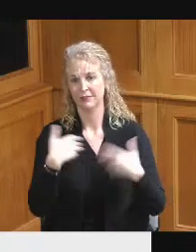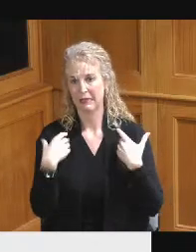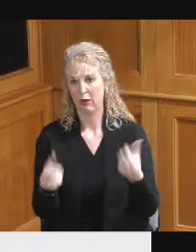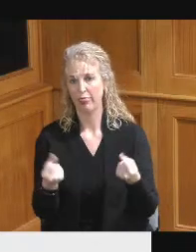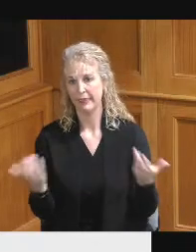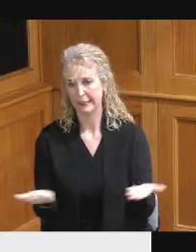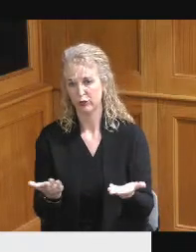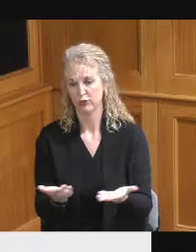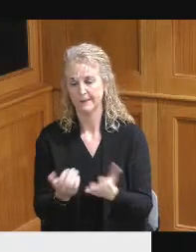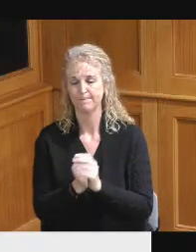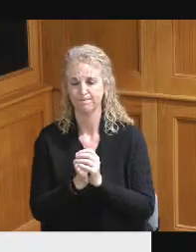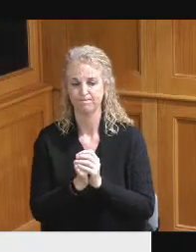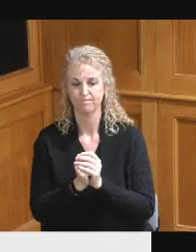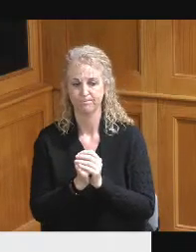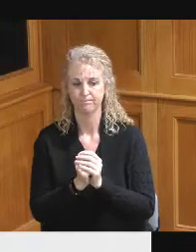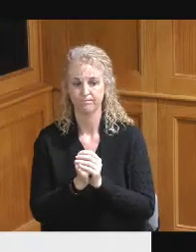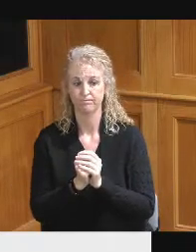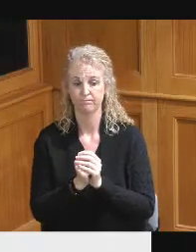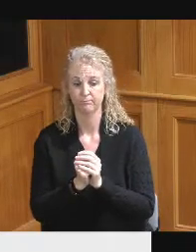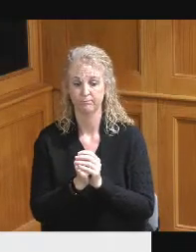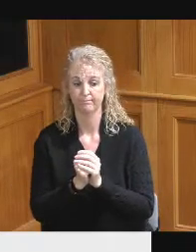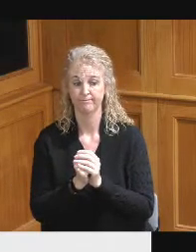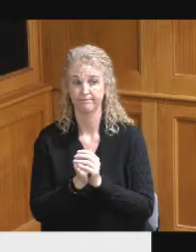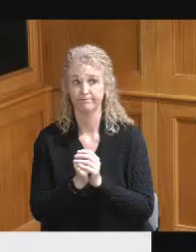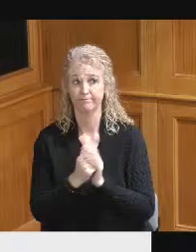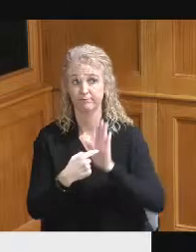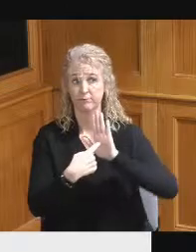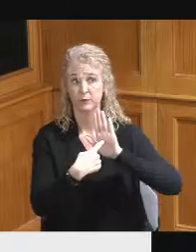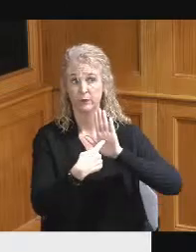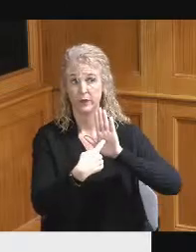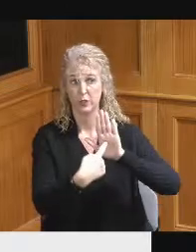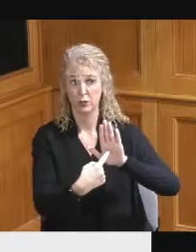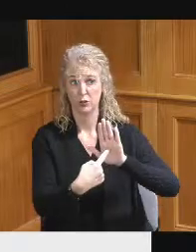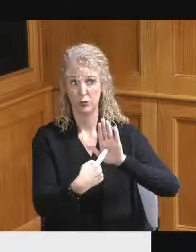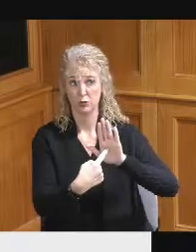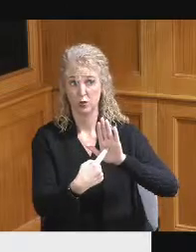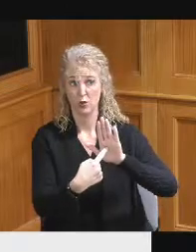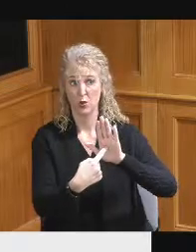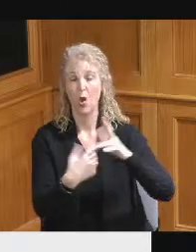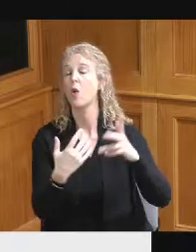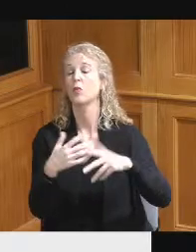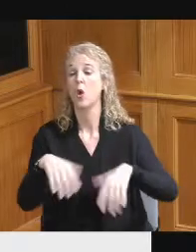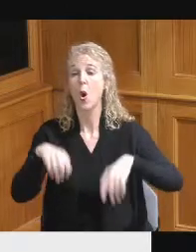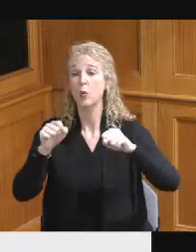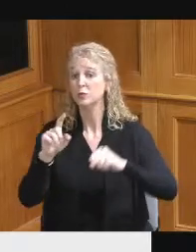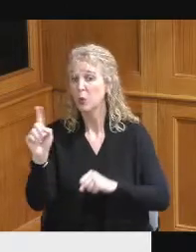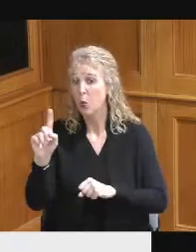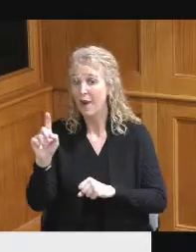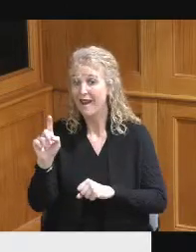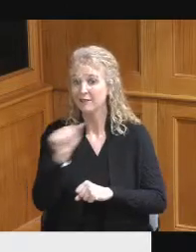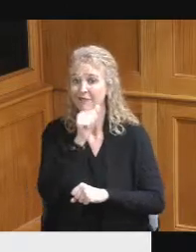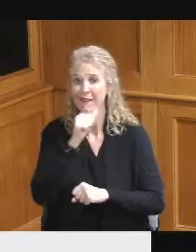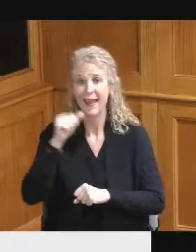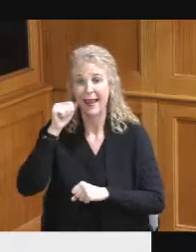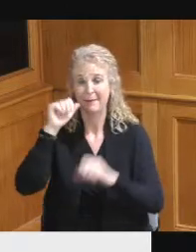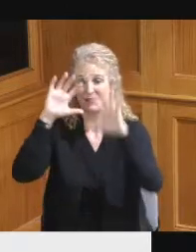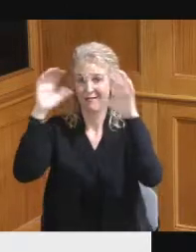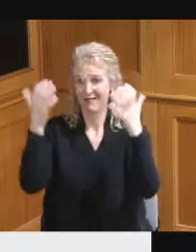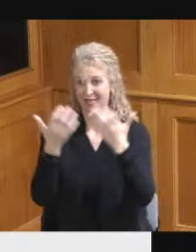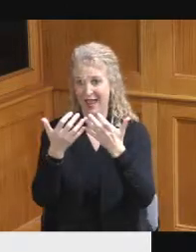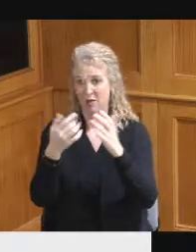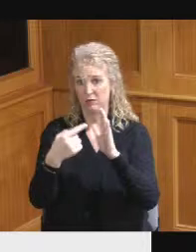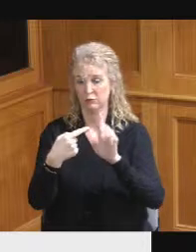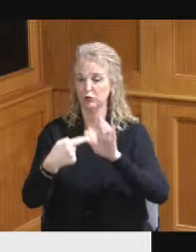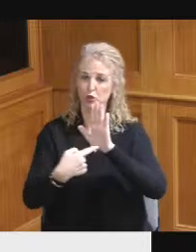our community. This is embodied in the Amazon cloud, and it is available as a web page,